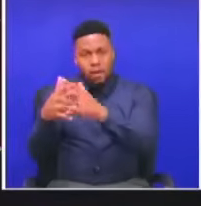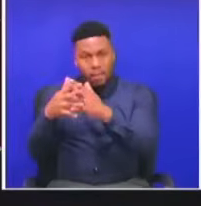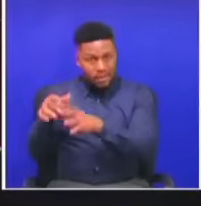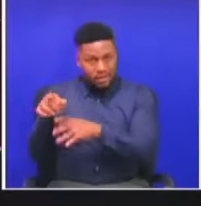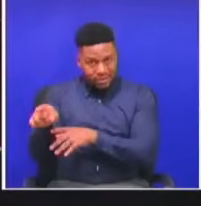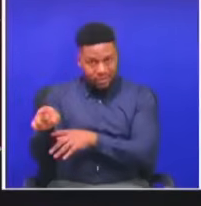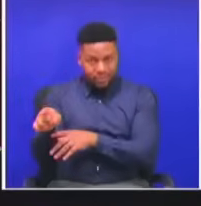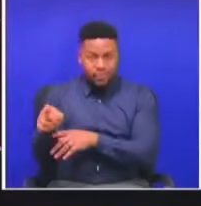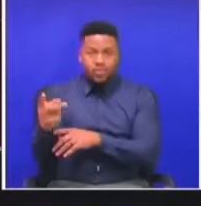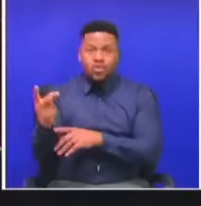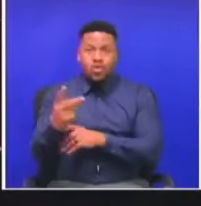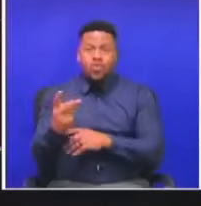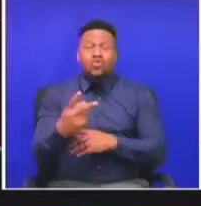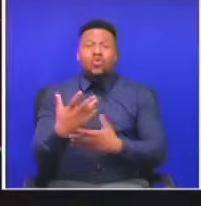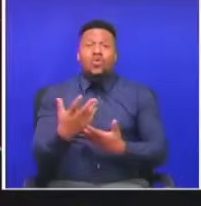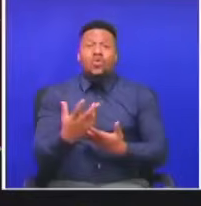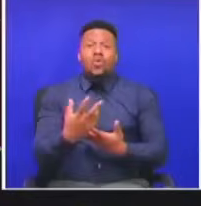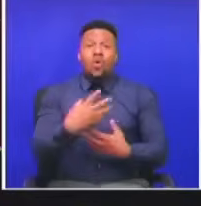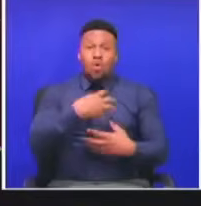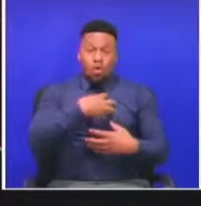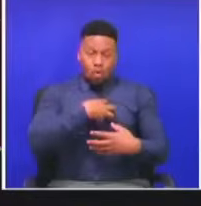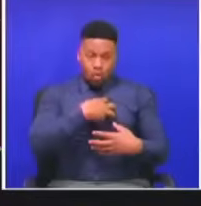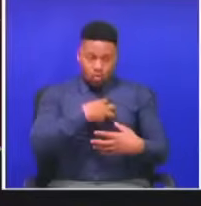country's economic package